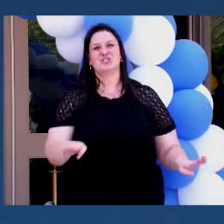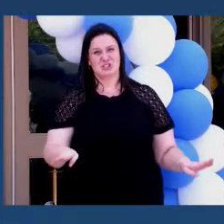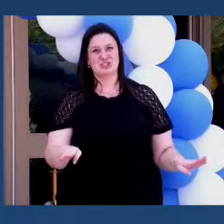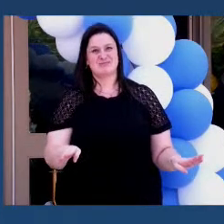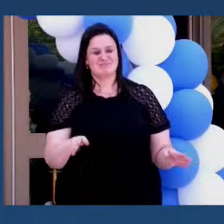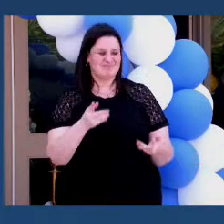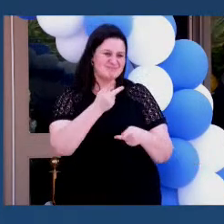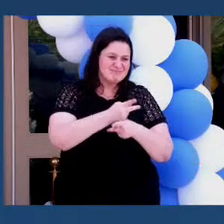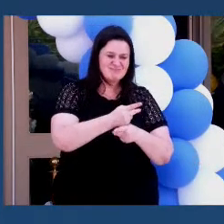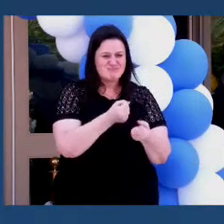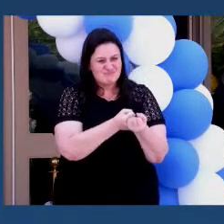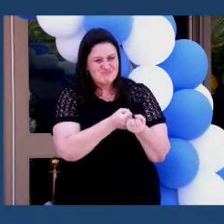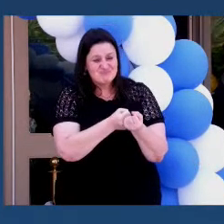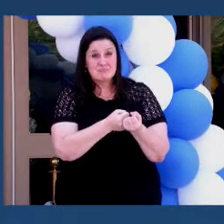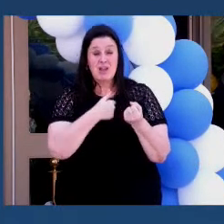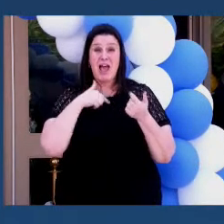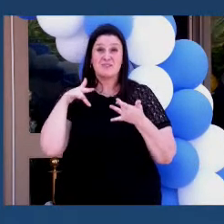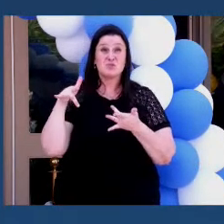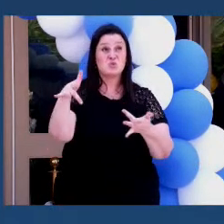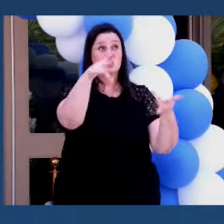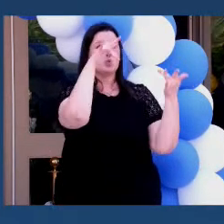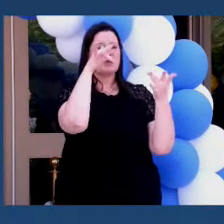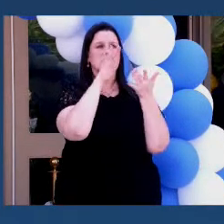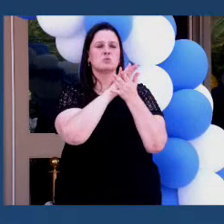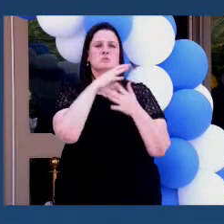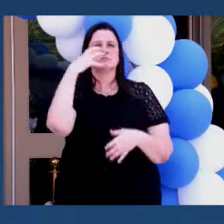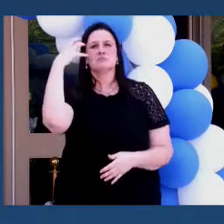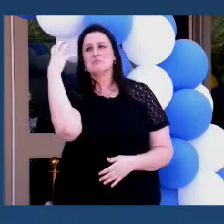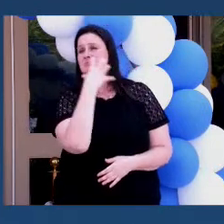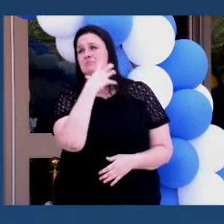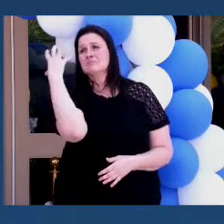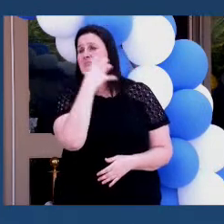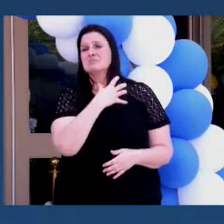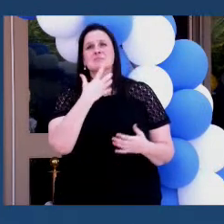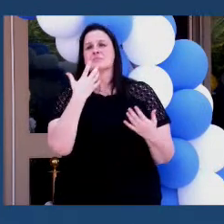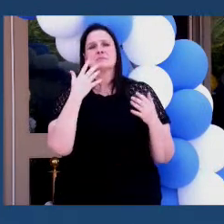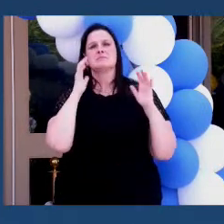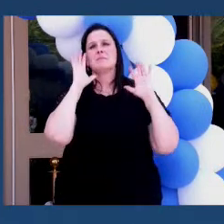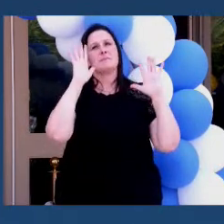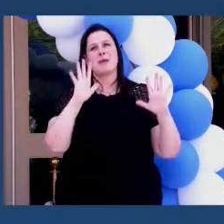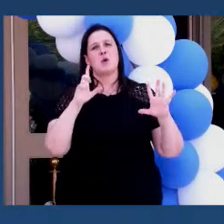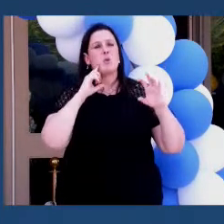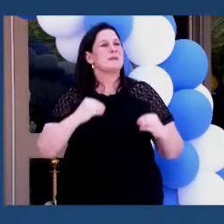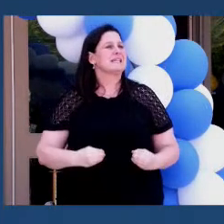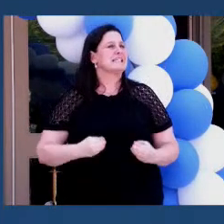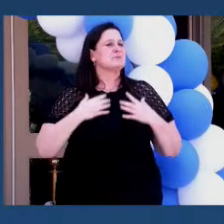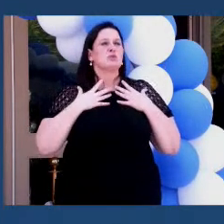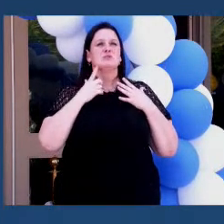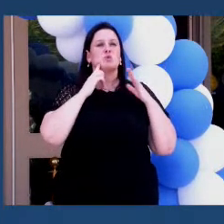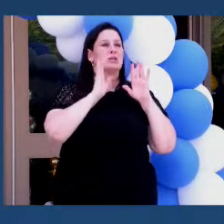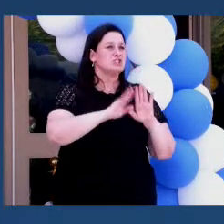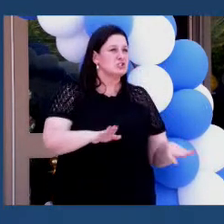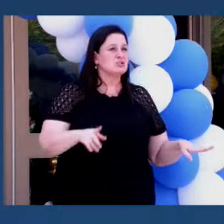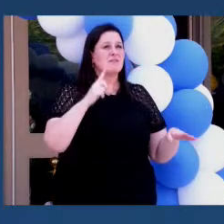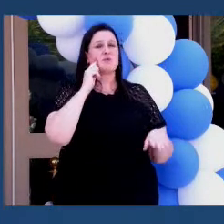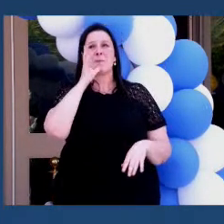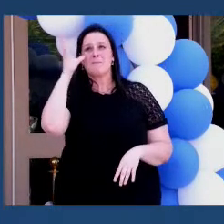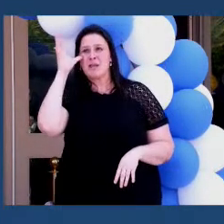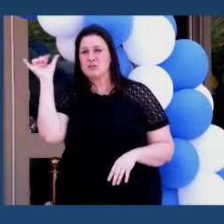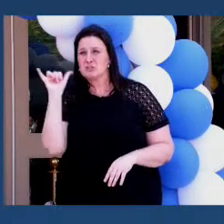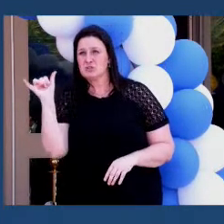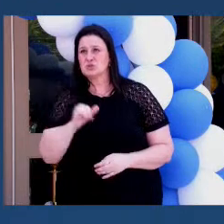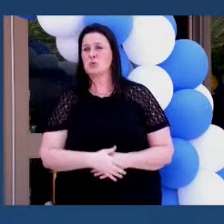school. I've toured it. It's magnificent. I think it's going to be inspiration to parents and kids alike. And to the members of